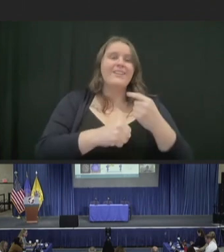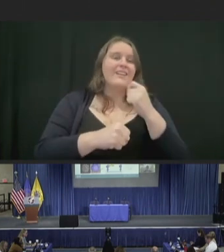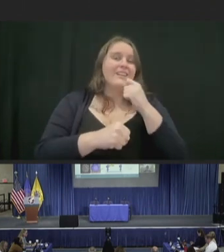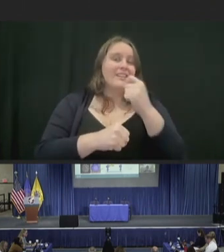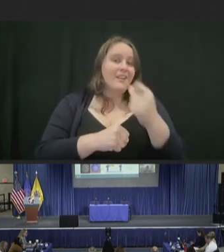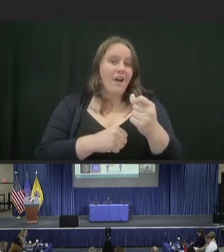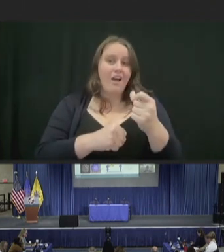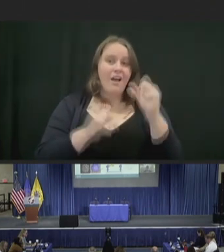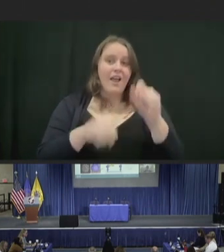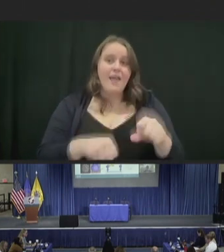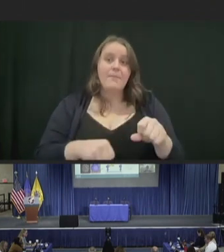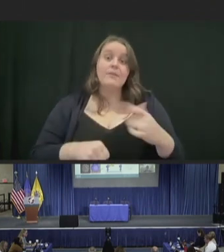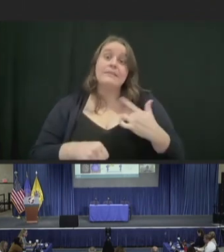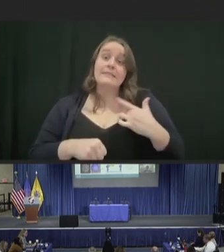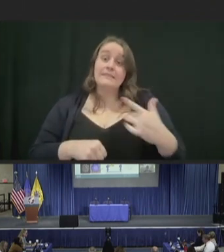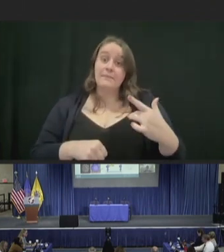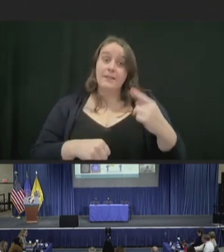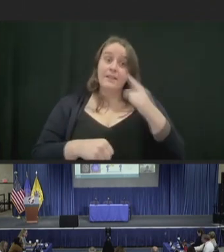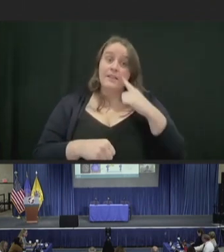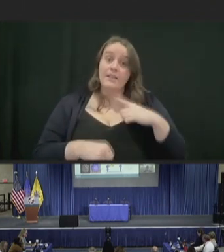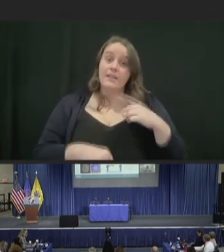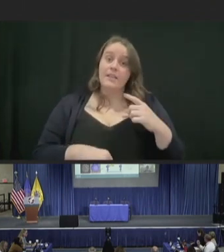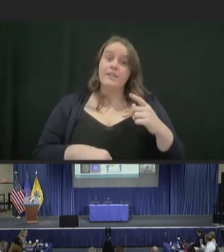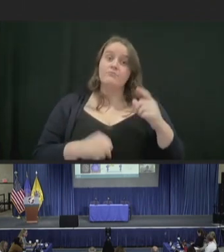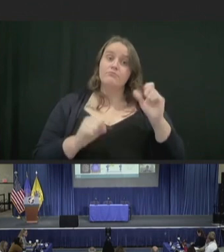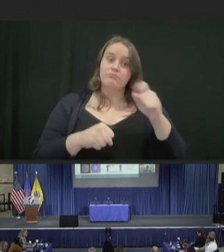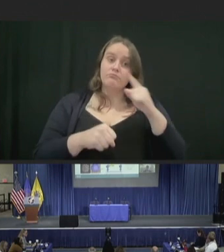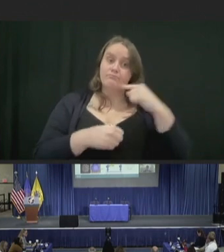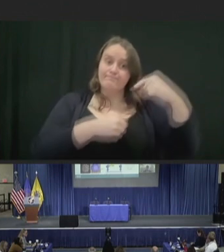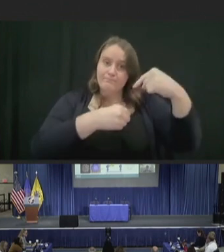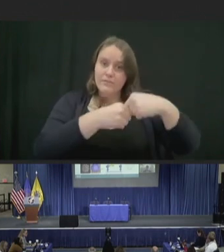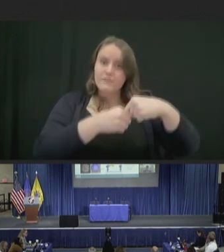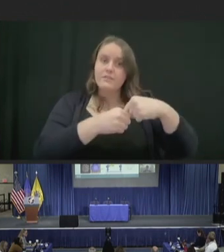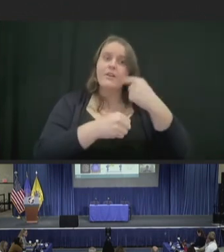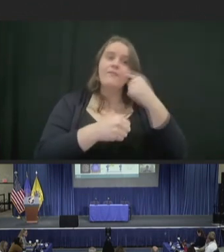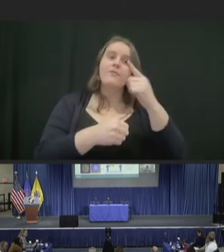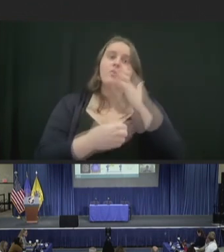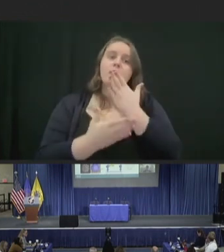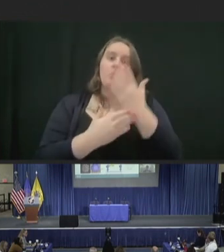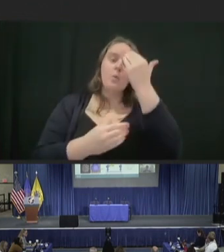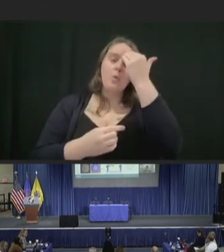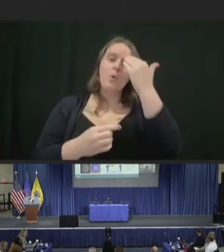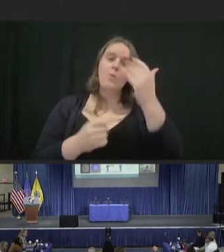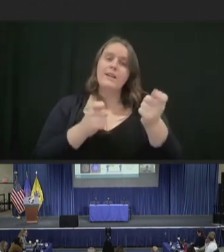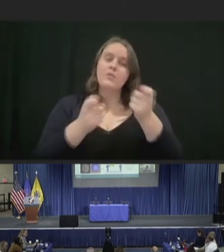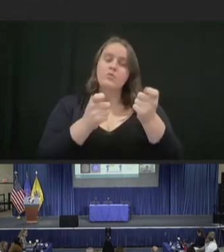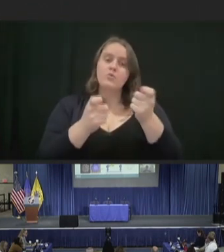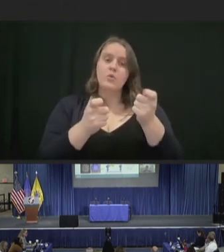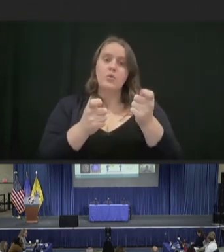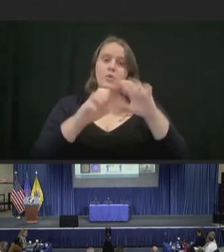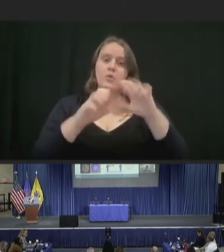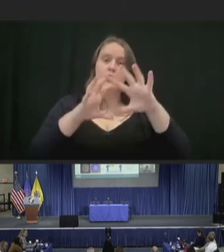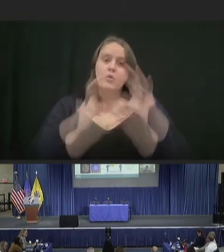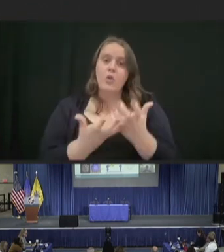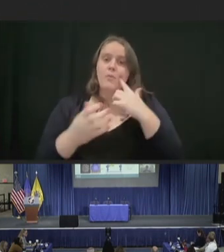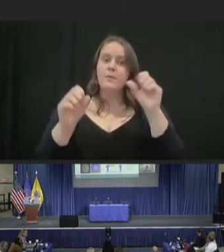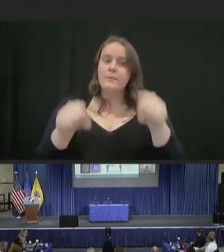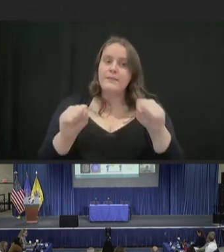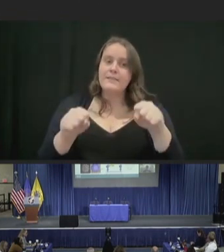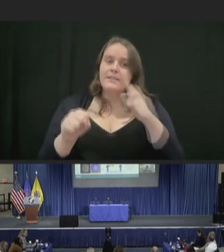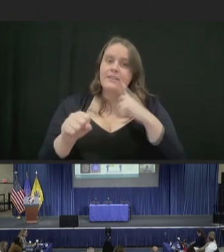against known, well-known, and well-controlled global potential pandemic